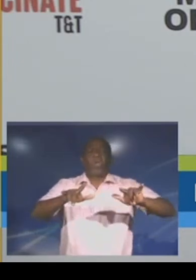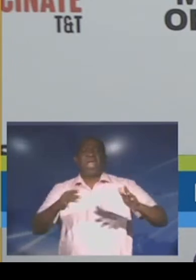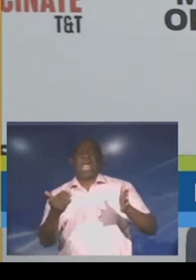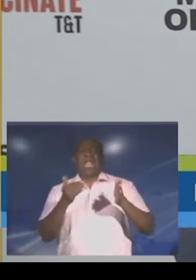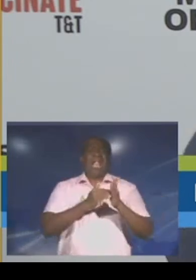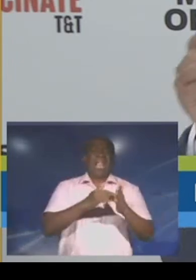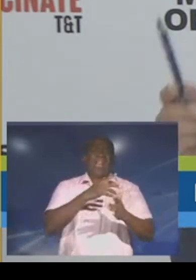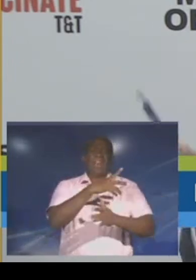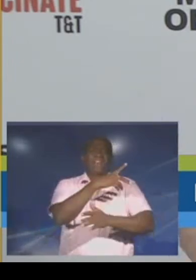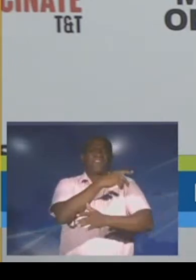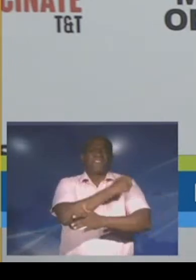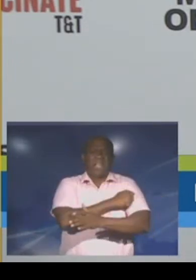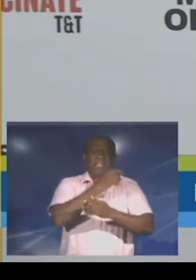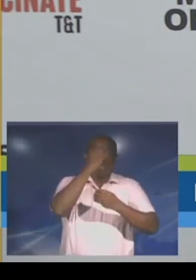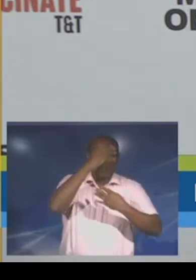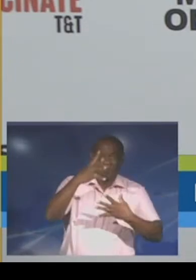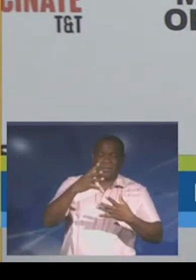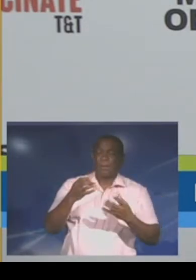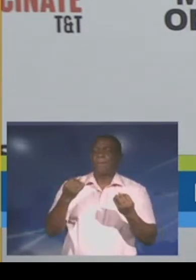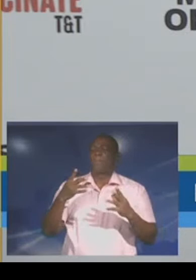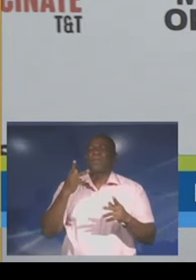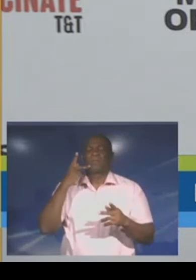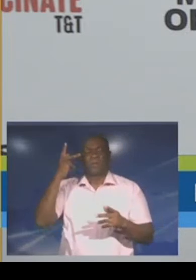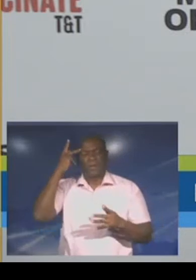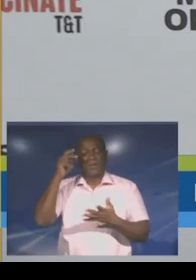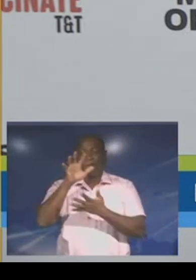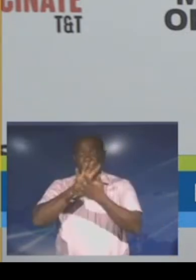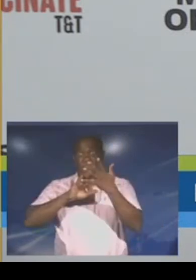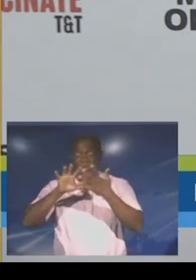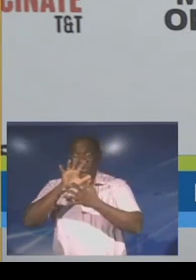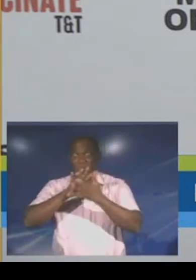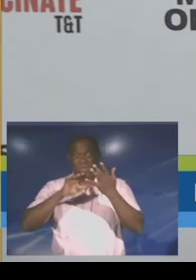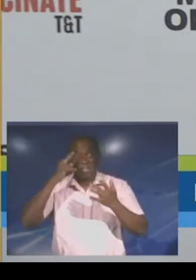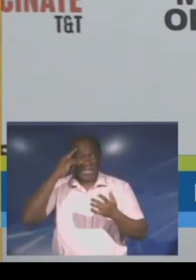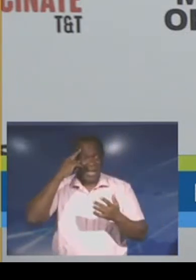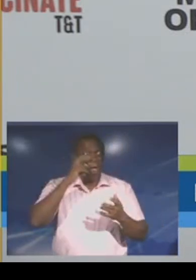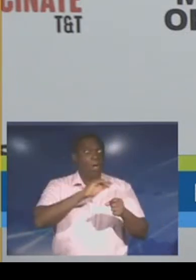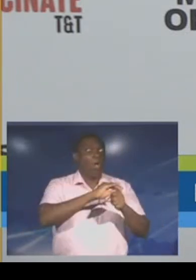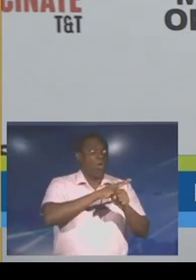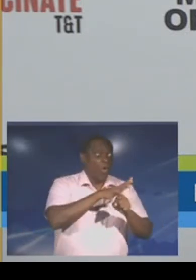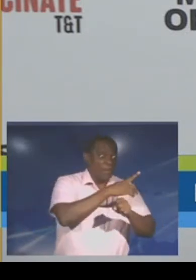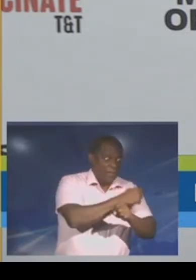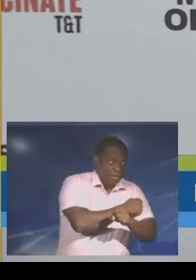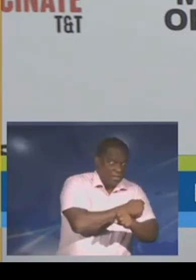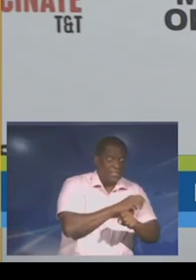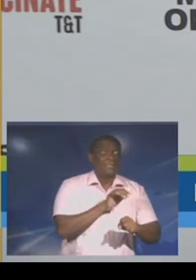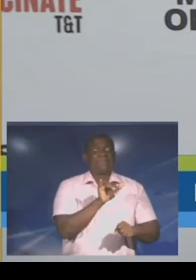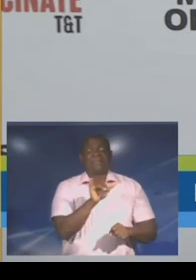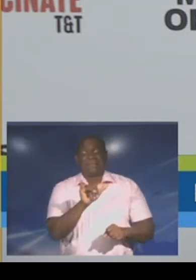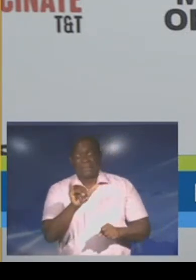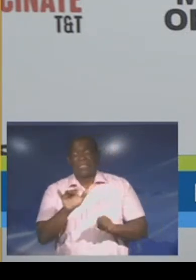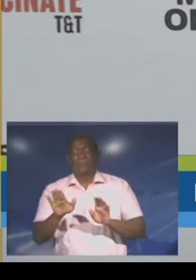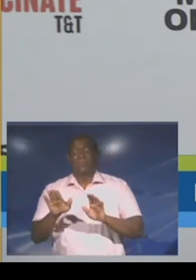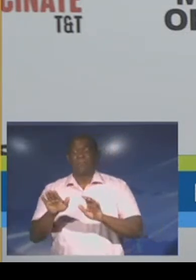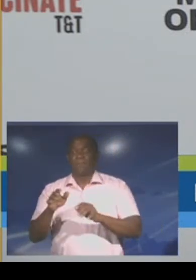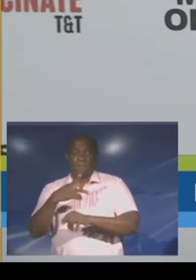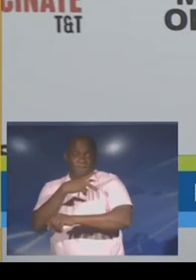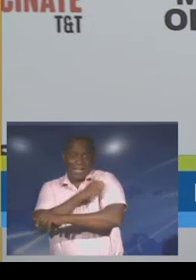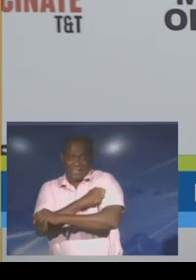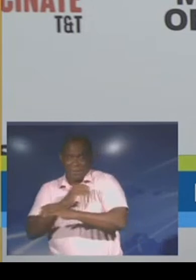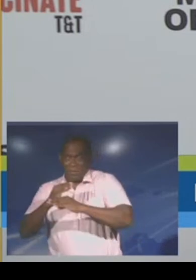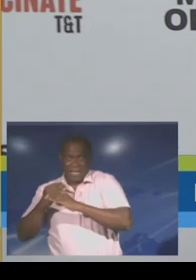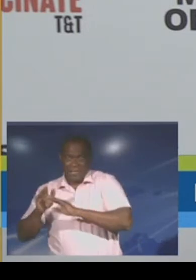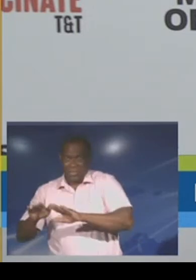and they are just lumping all vaccines into one. And that is unfortunate, but when we communicate in the way we